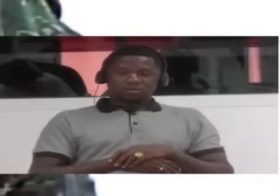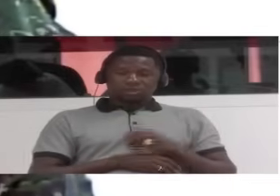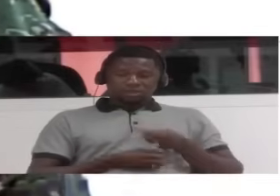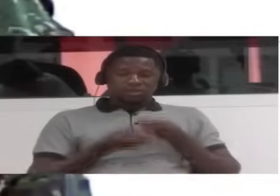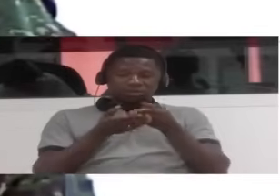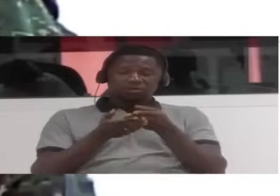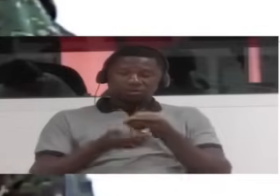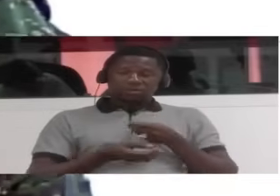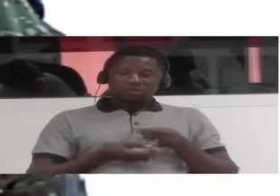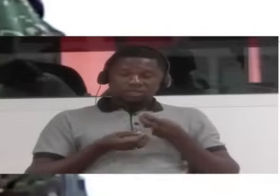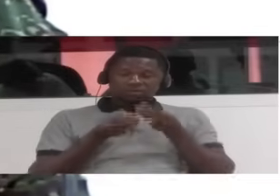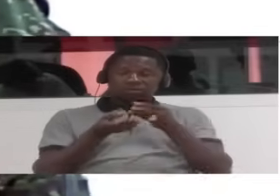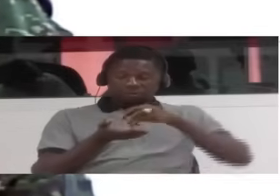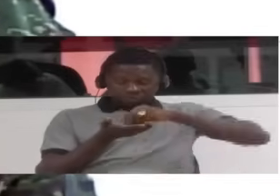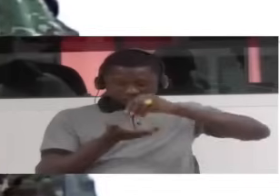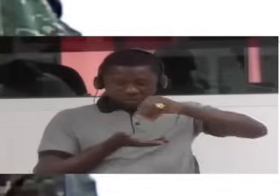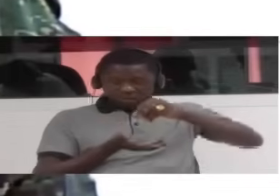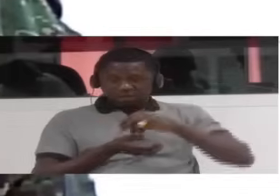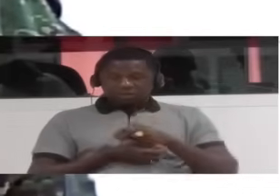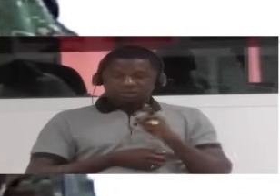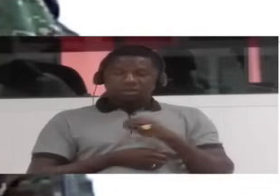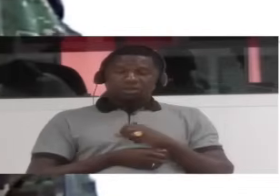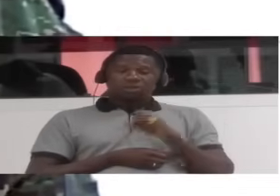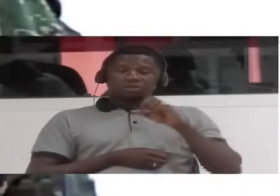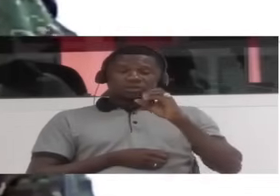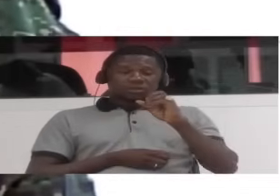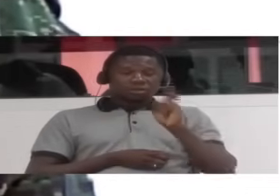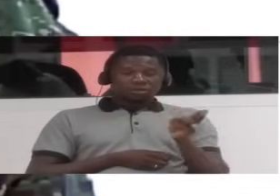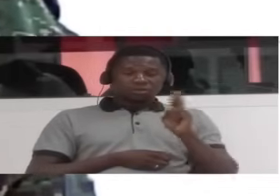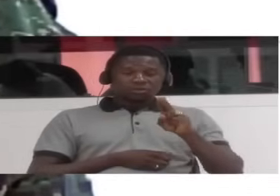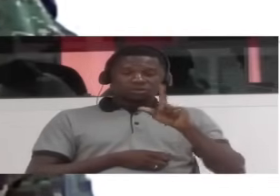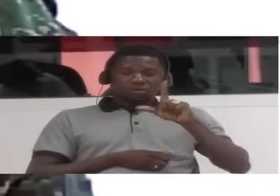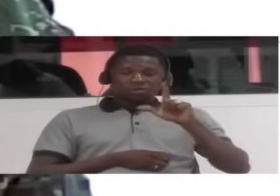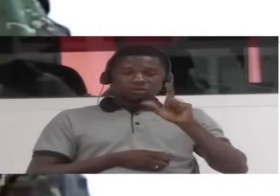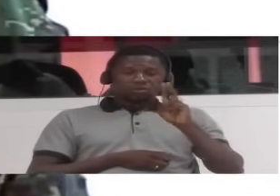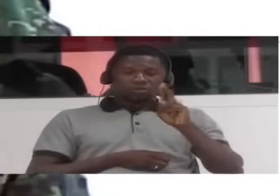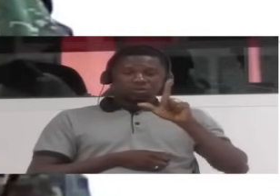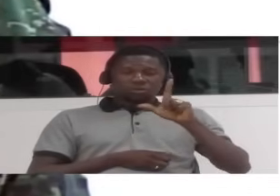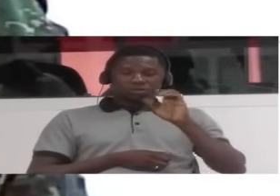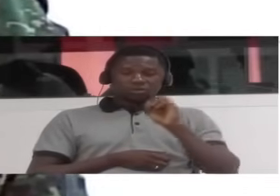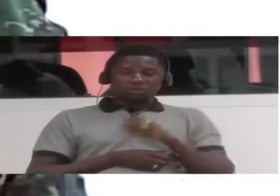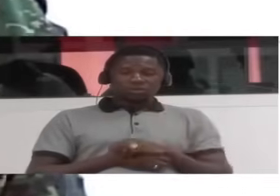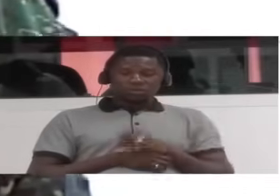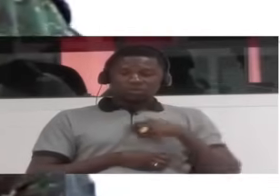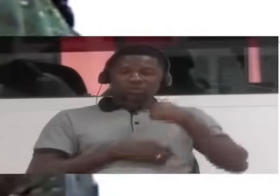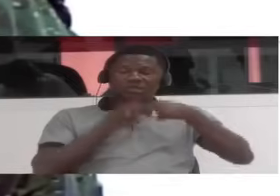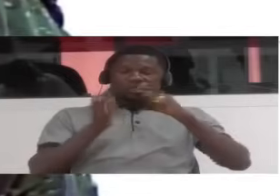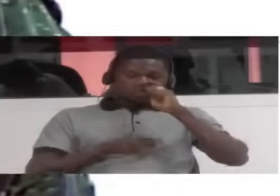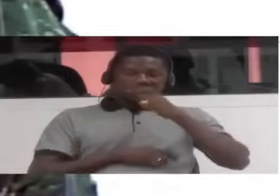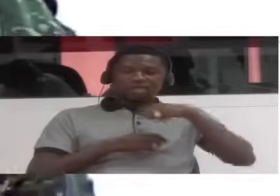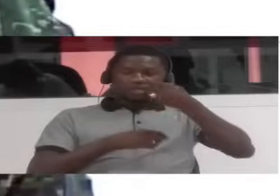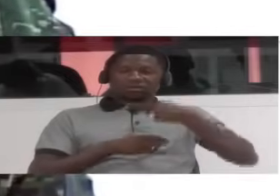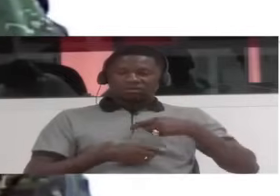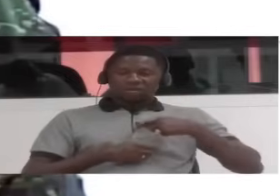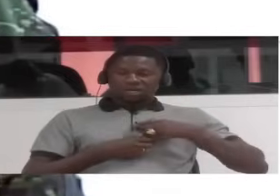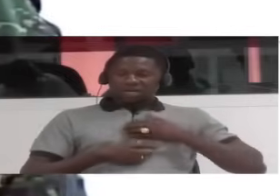poison called Cholulo. According to him, when you poison somebody with that, he will die later of heart attack. And